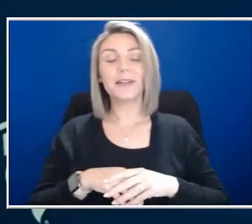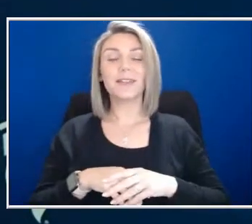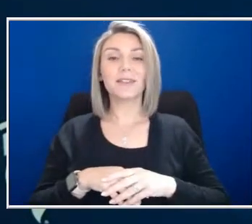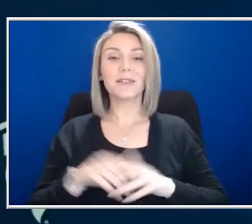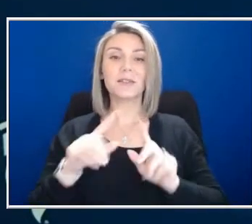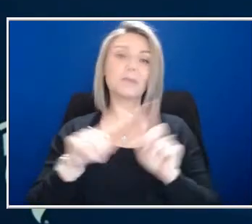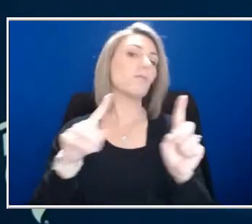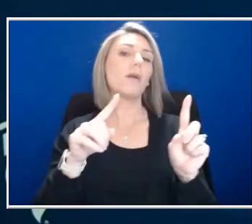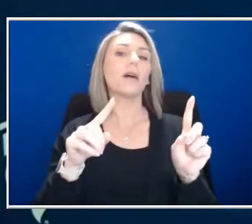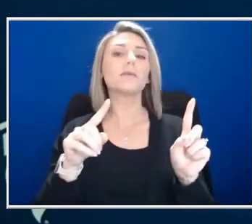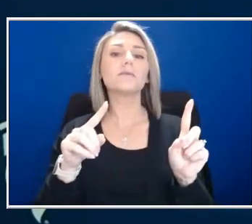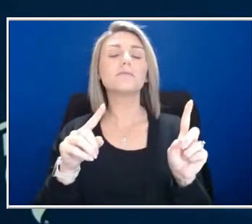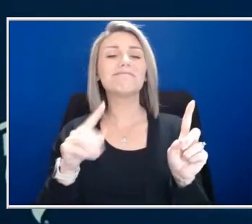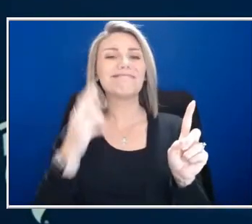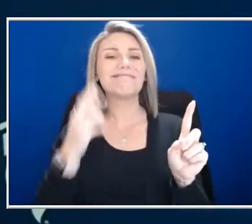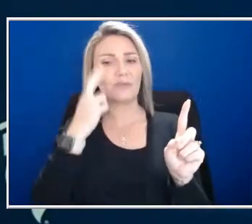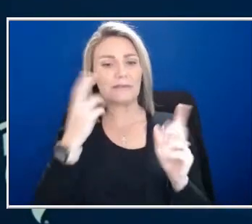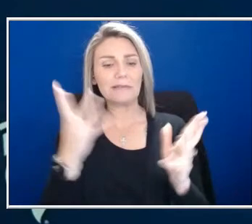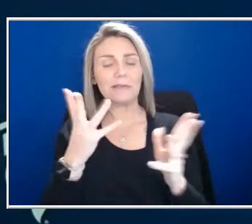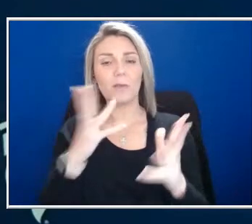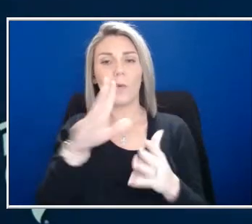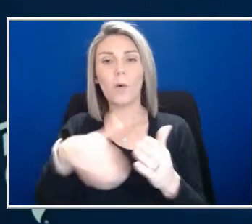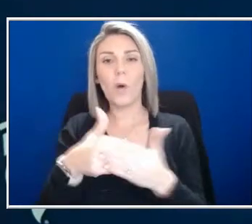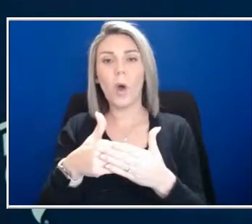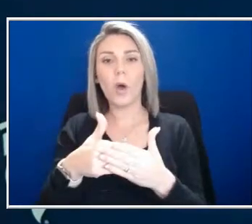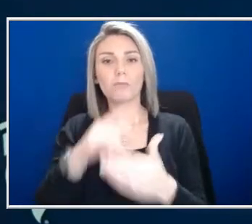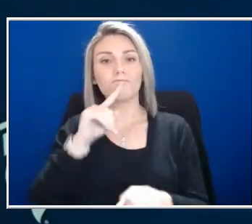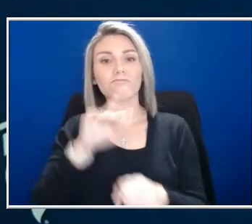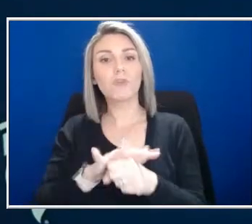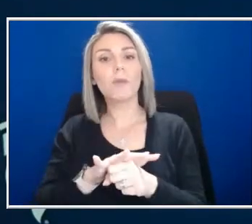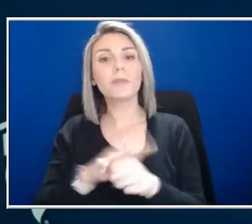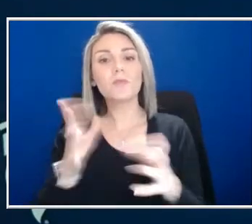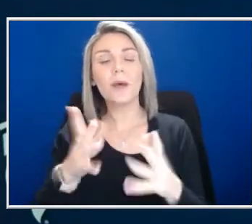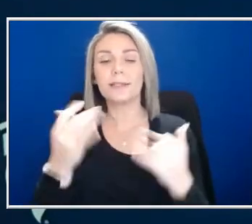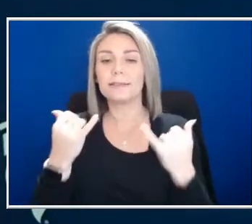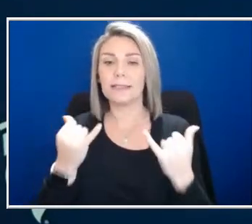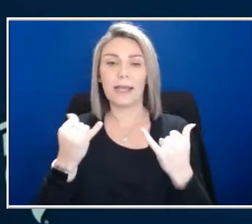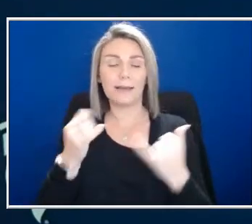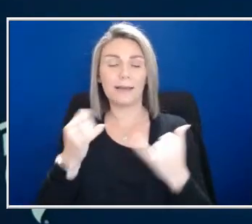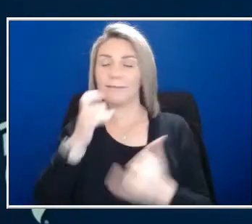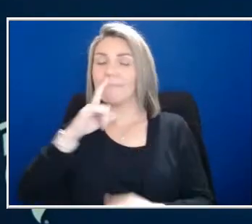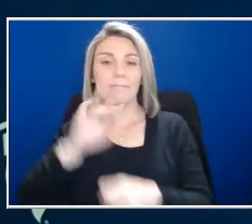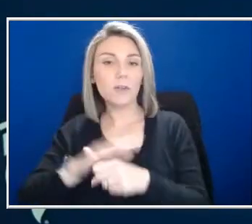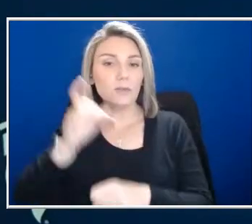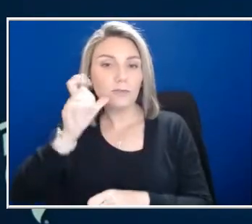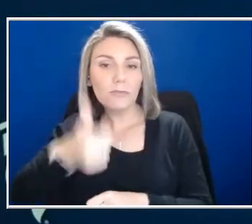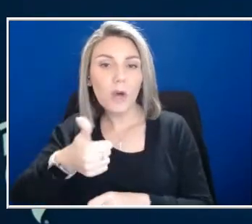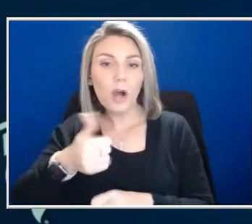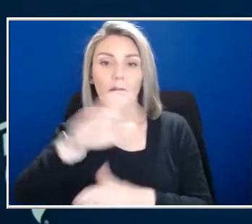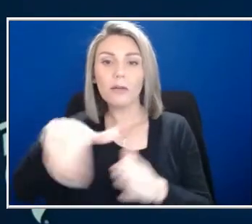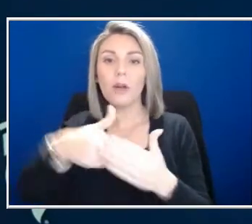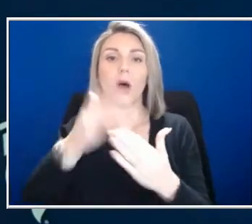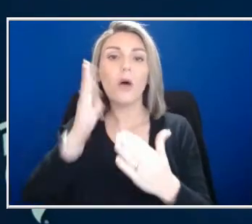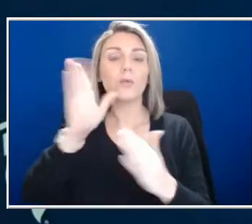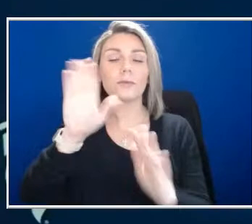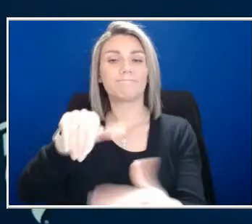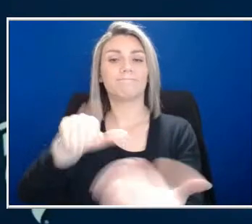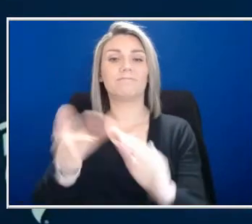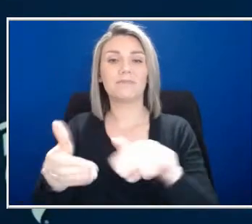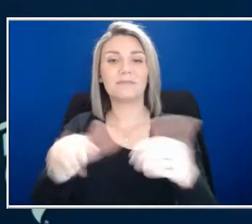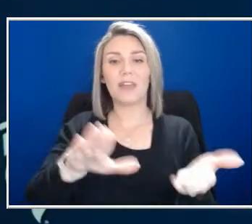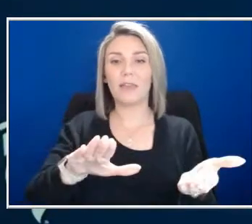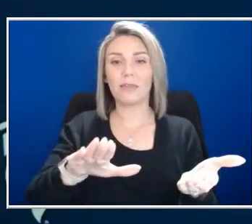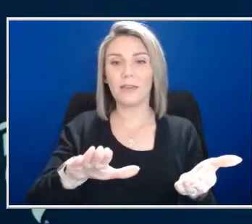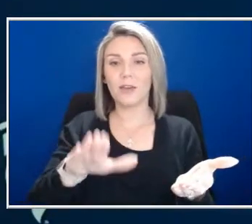that really all we're guaranteed is today. And none of us are guaranteed tomorrow, and all of us are going to face death. No one gets out of here